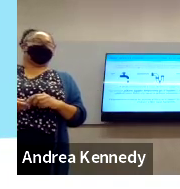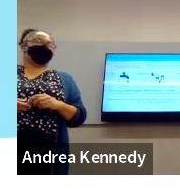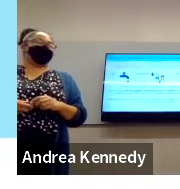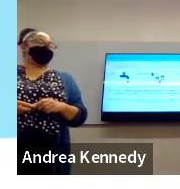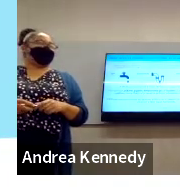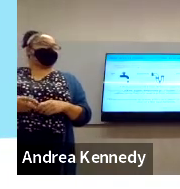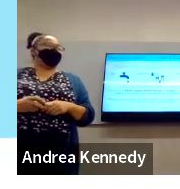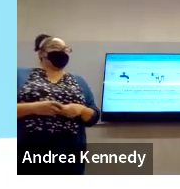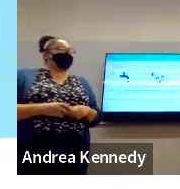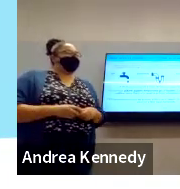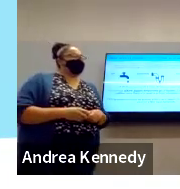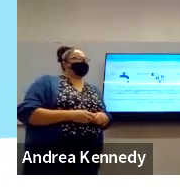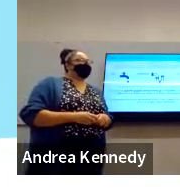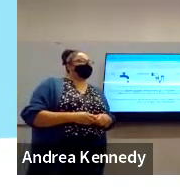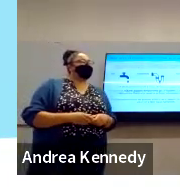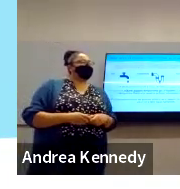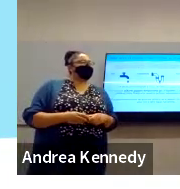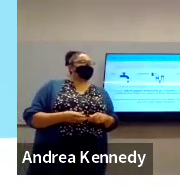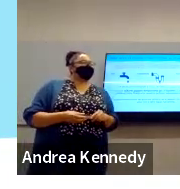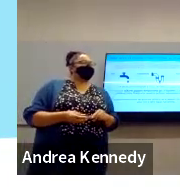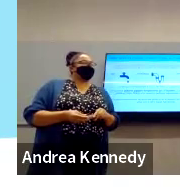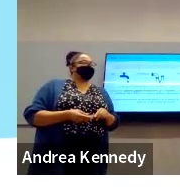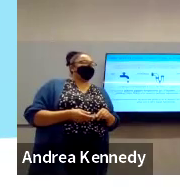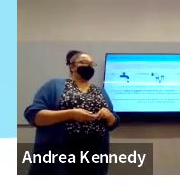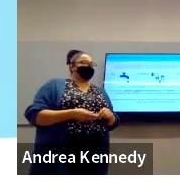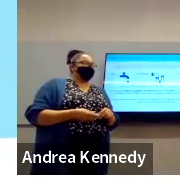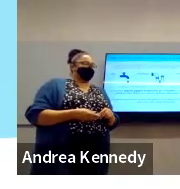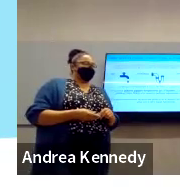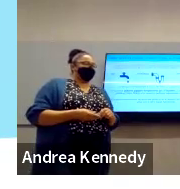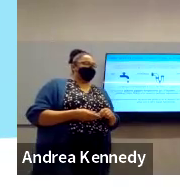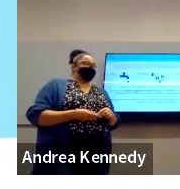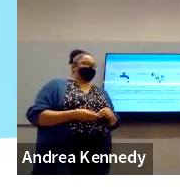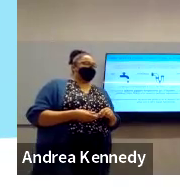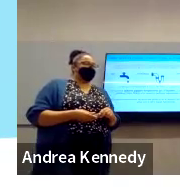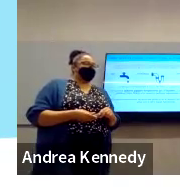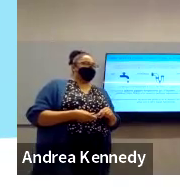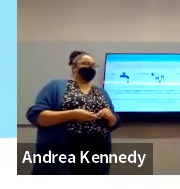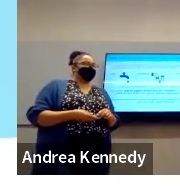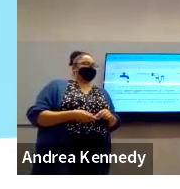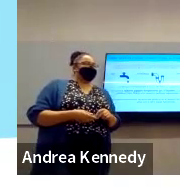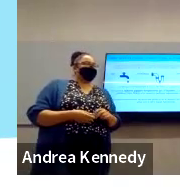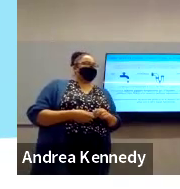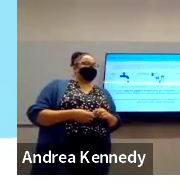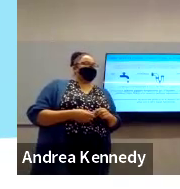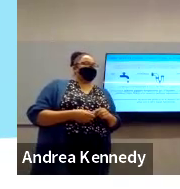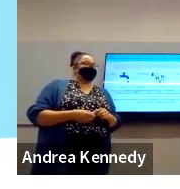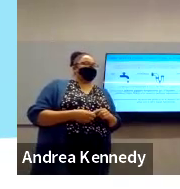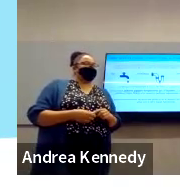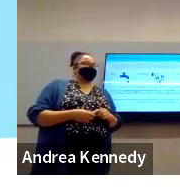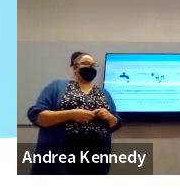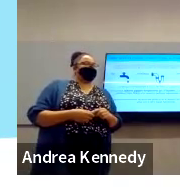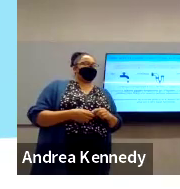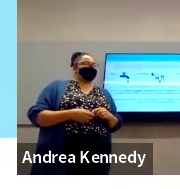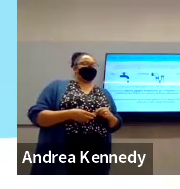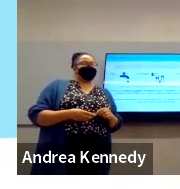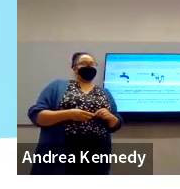Pero si usted no está de acuerdo, va a contestar la petición que nosotros le vamos a regresar y nos va a decir por qué no está de acuerdo y